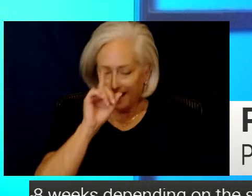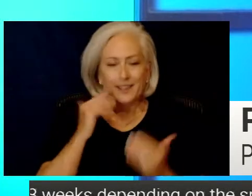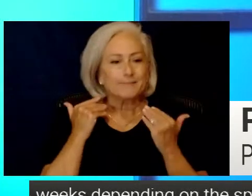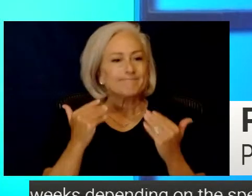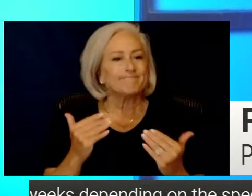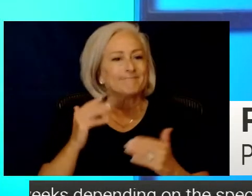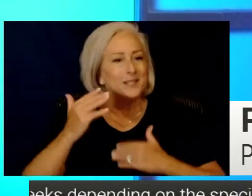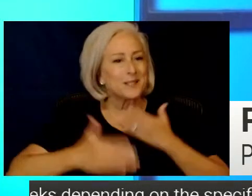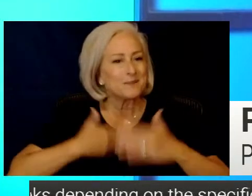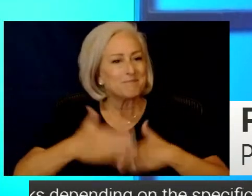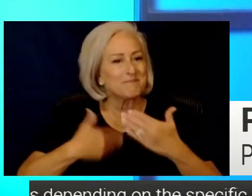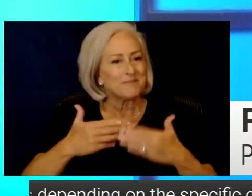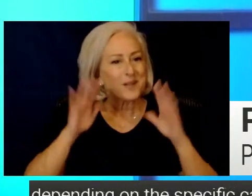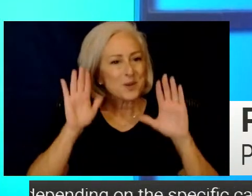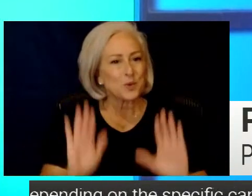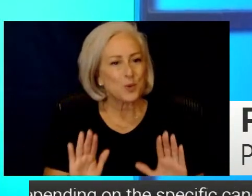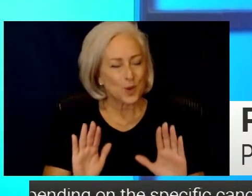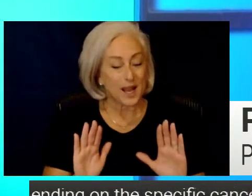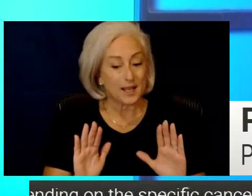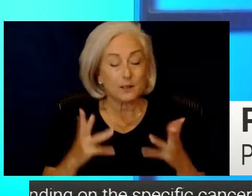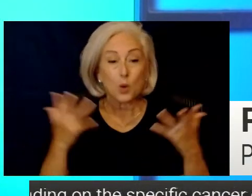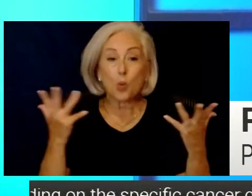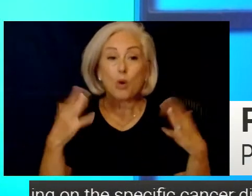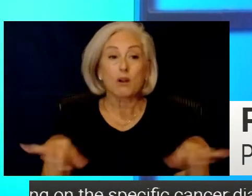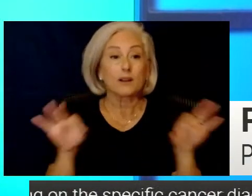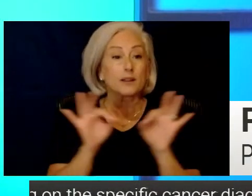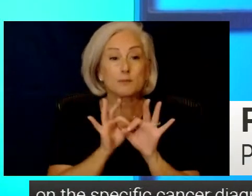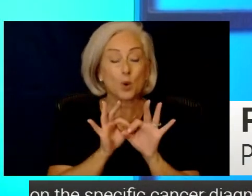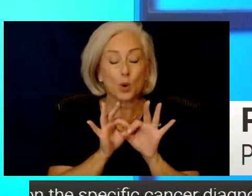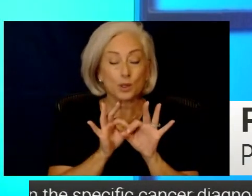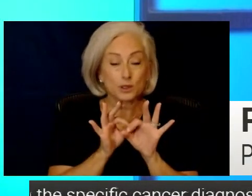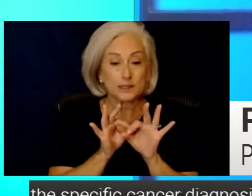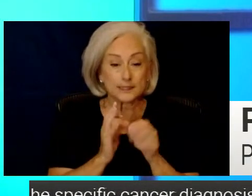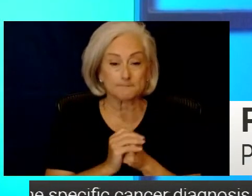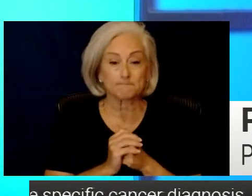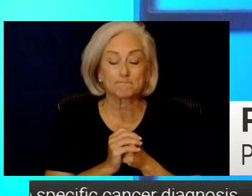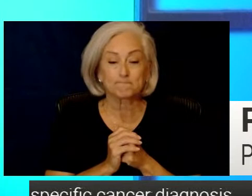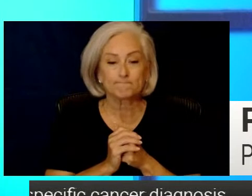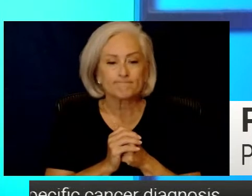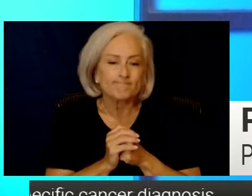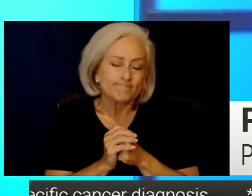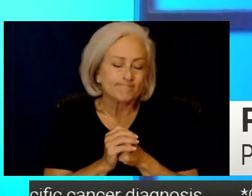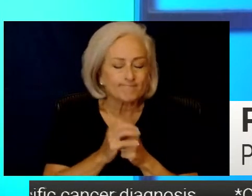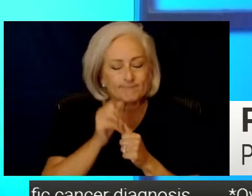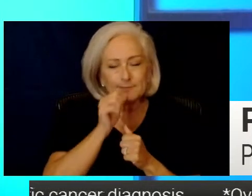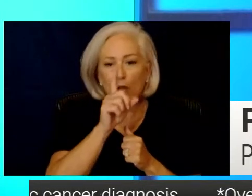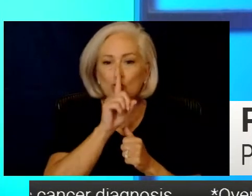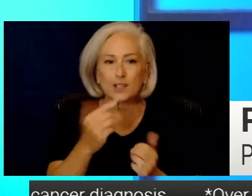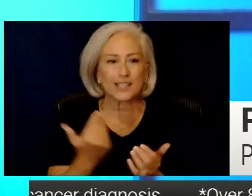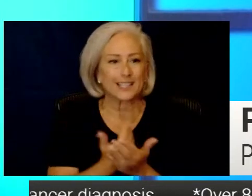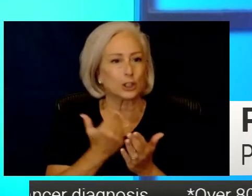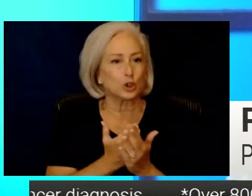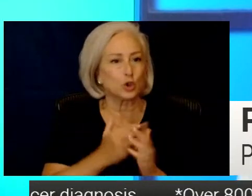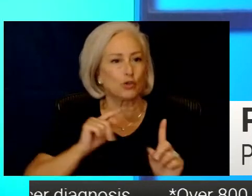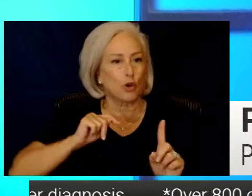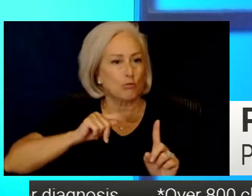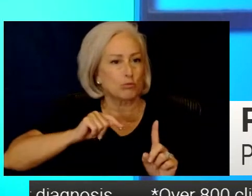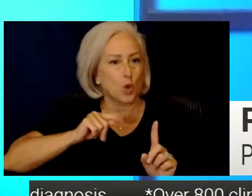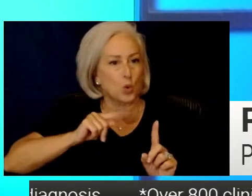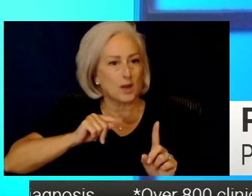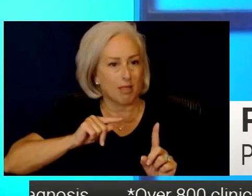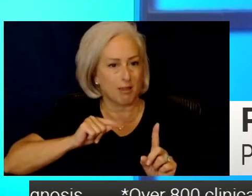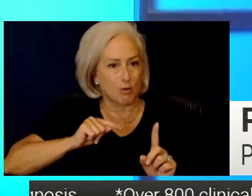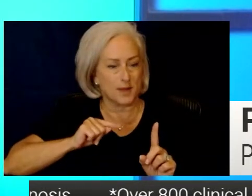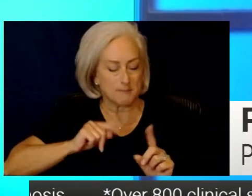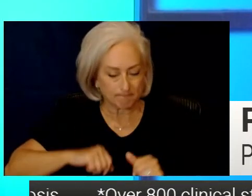What I think is really important is that this is not really new to our team. Proton therapy is not new to our team. The proton